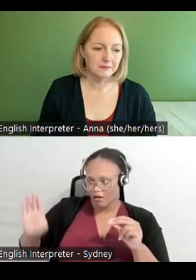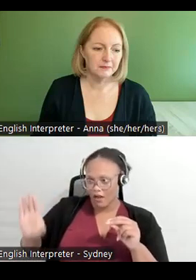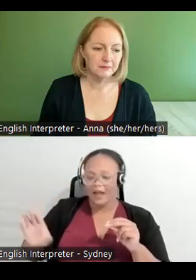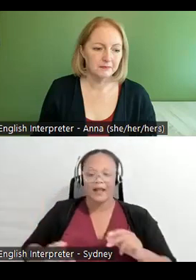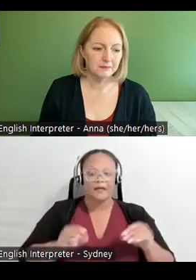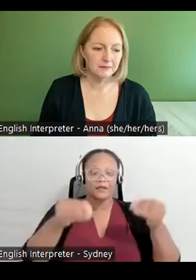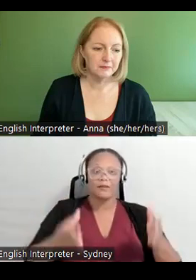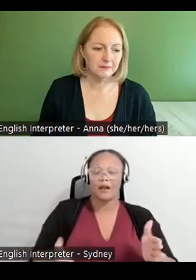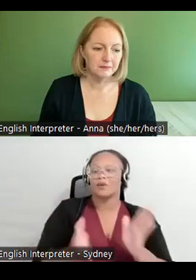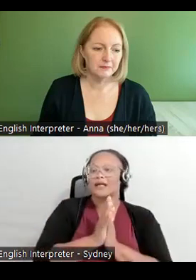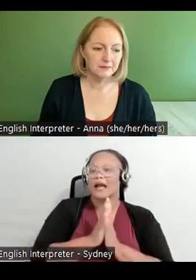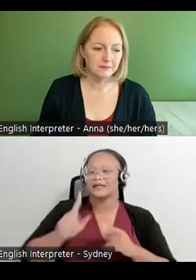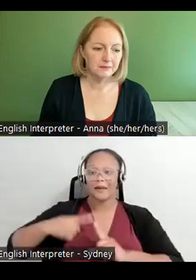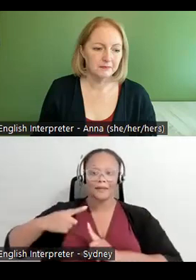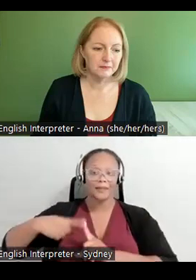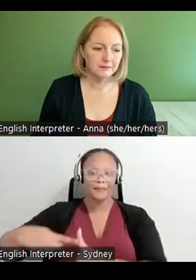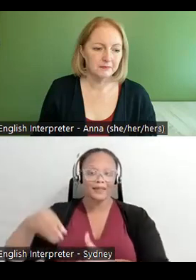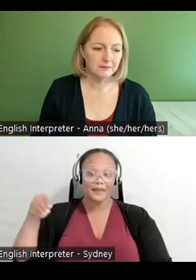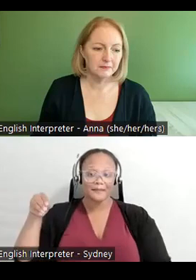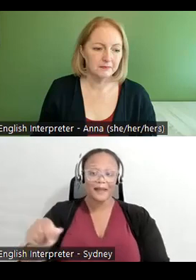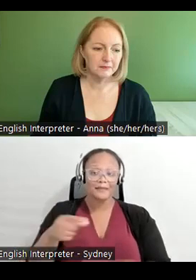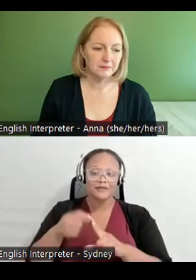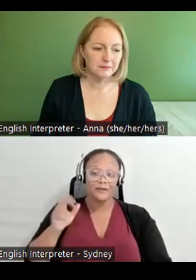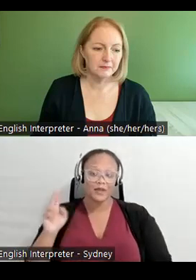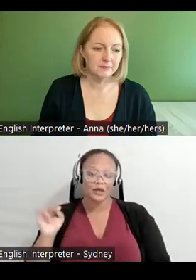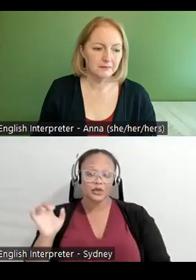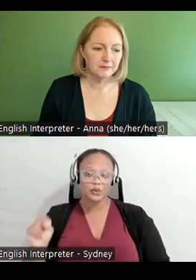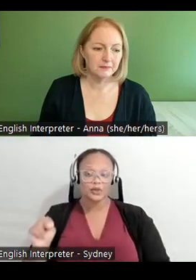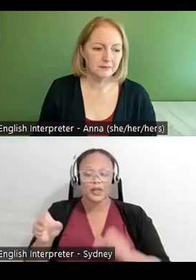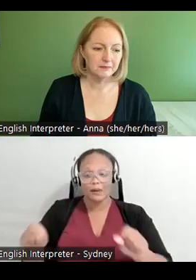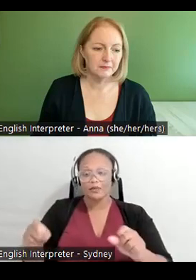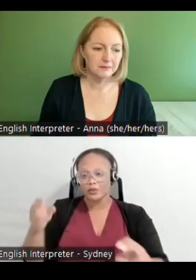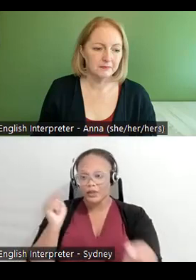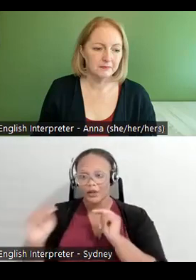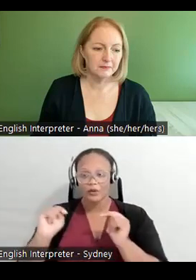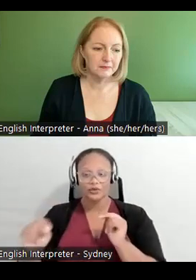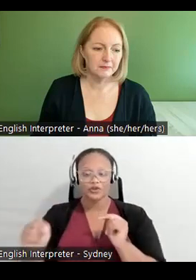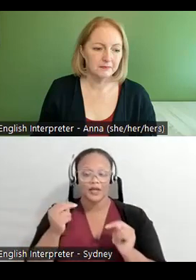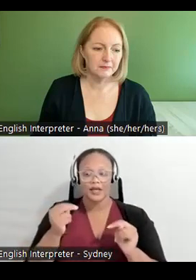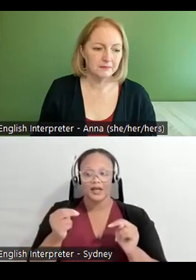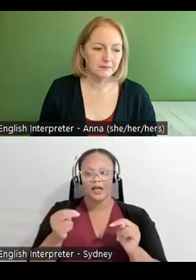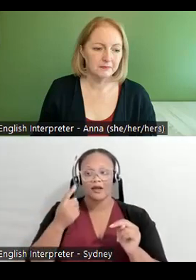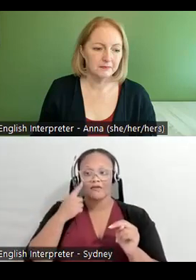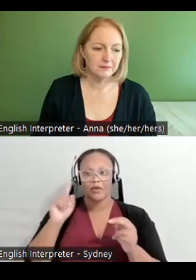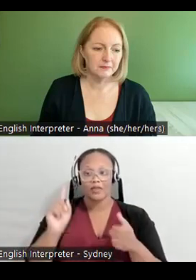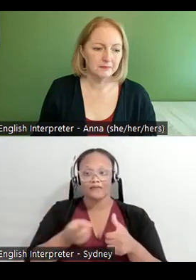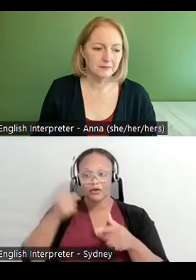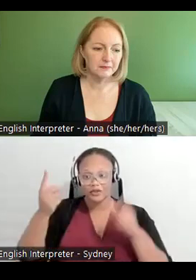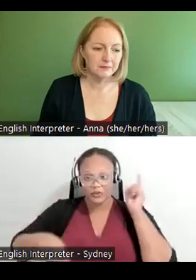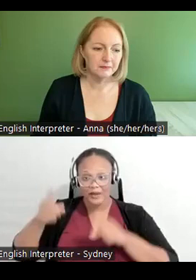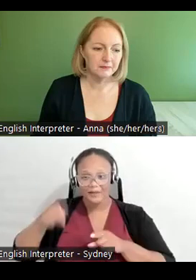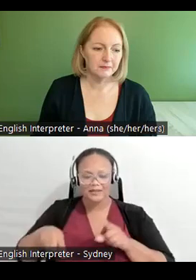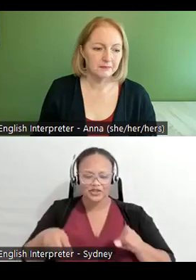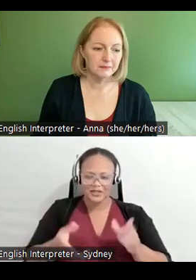asking about the monthly payments that the union was able to negotiate with the state for the first agreement. And she's asking if there would be